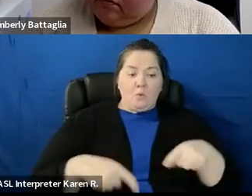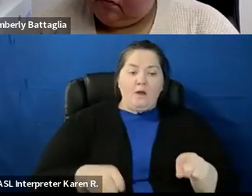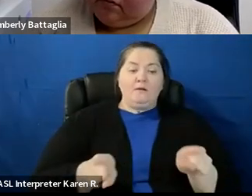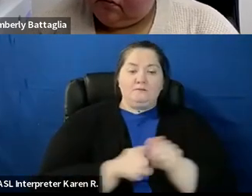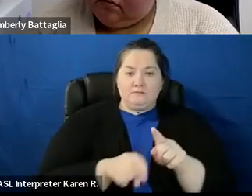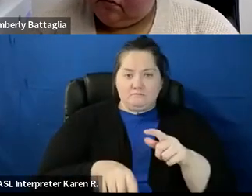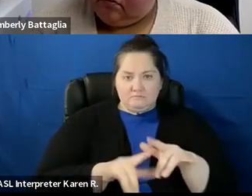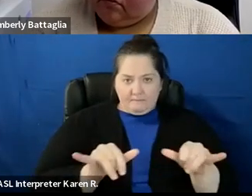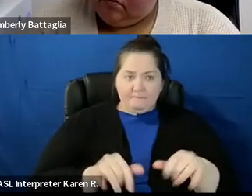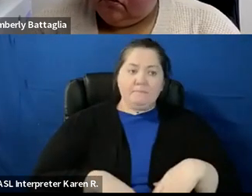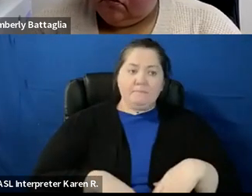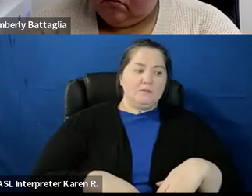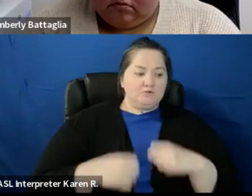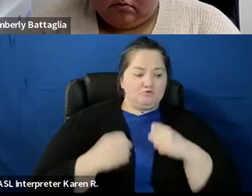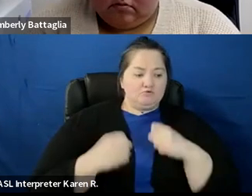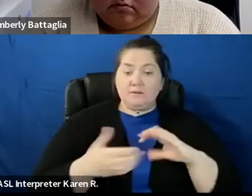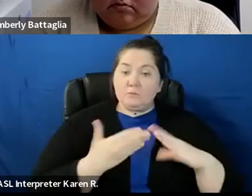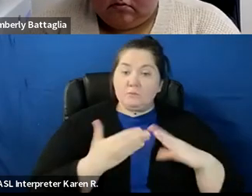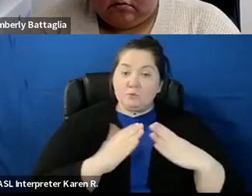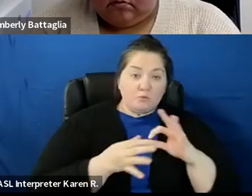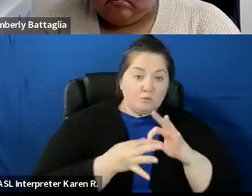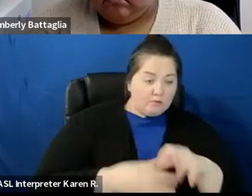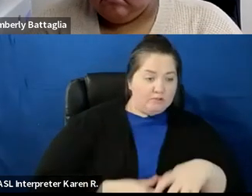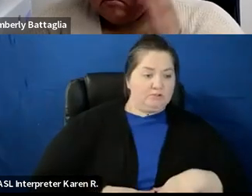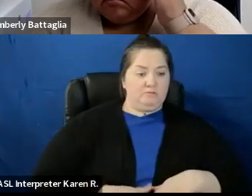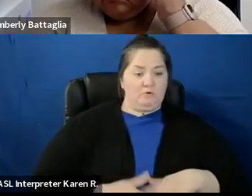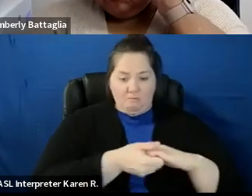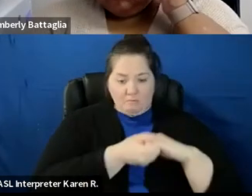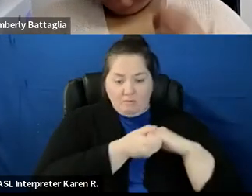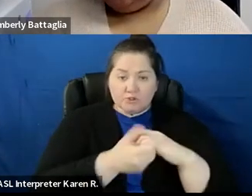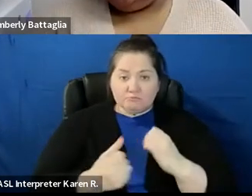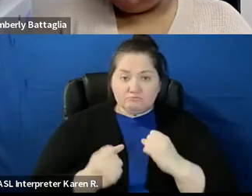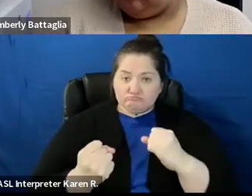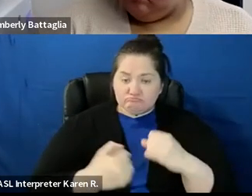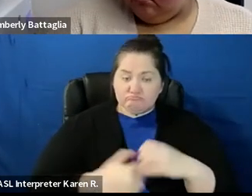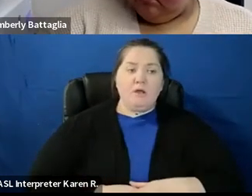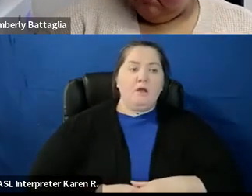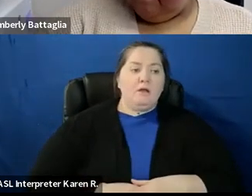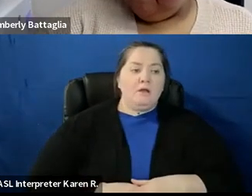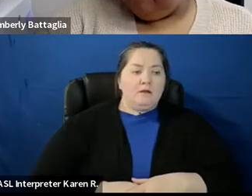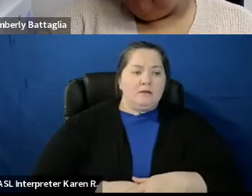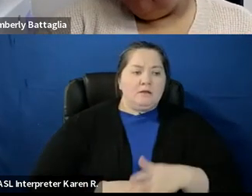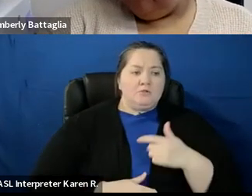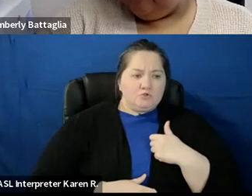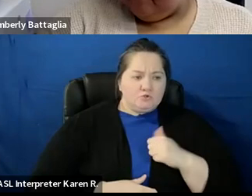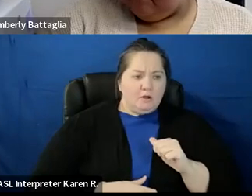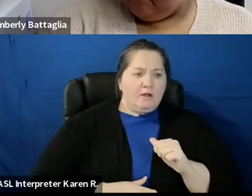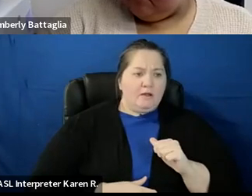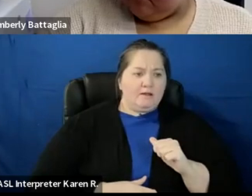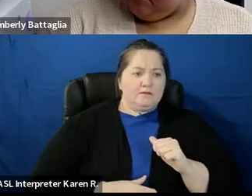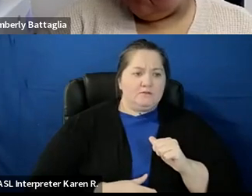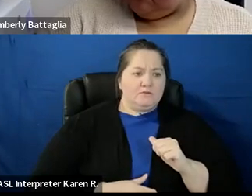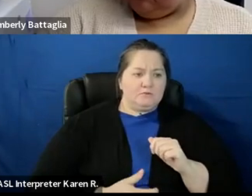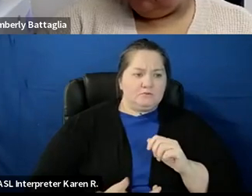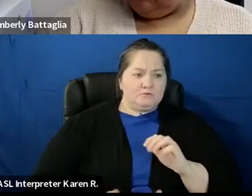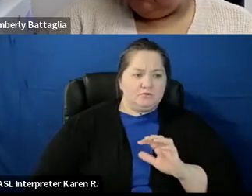our community relationships, strengthening our partnerships. And just by trying to address the